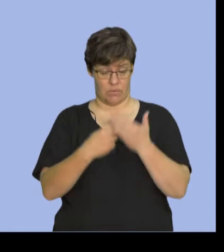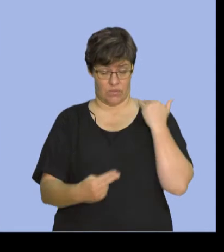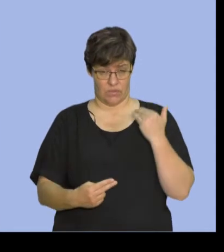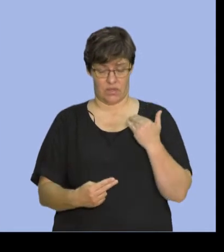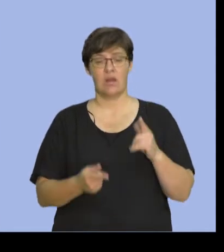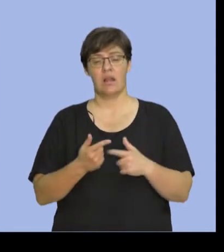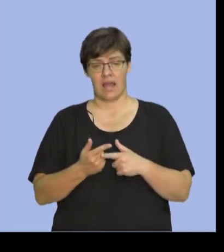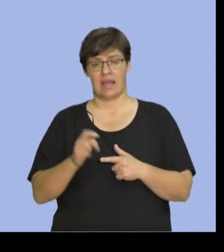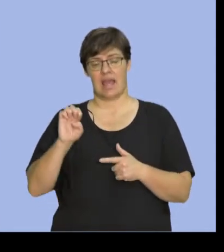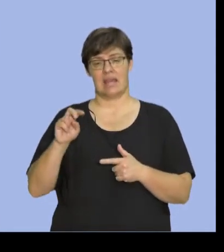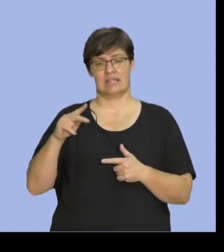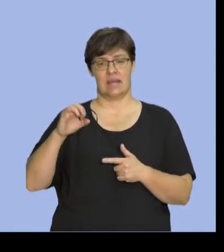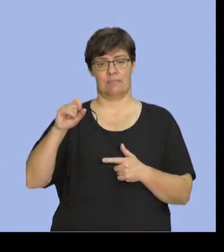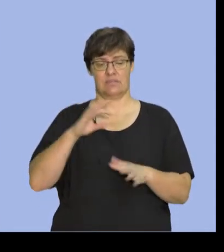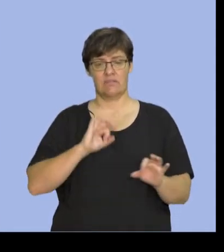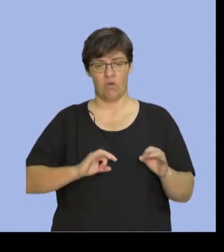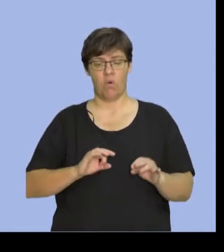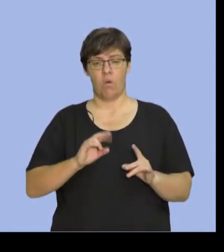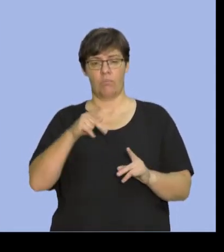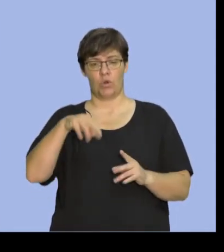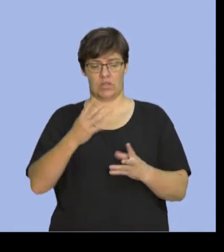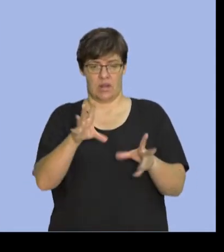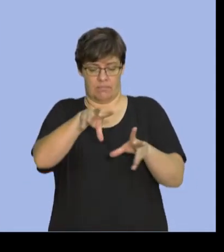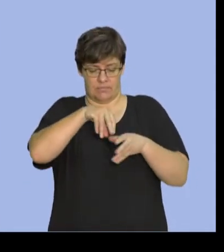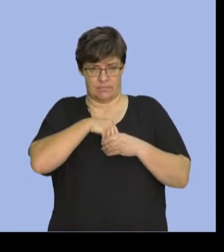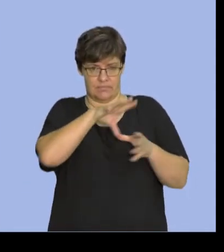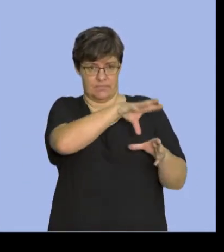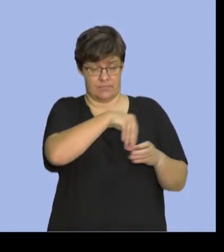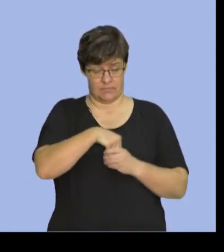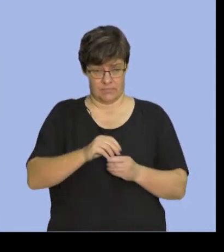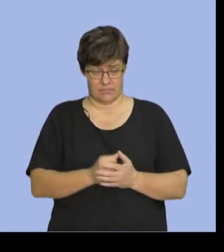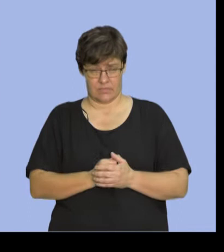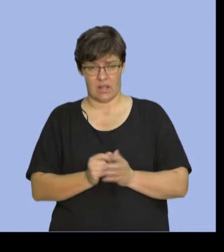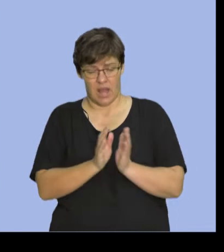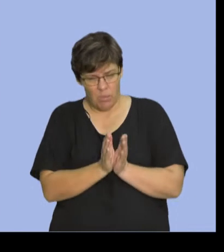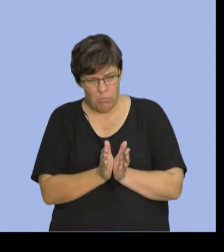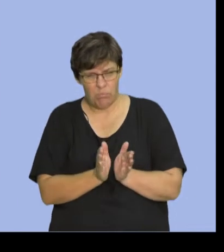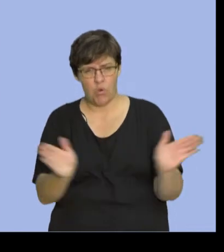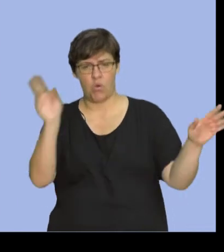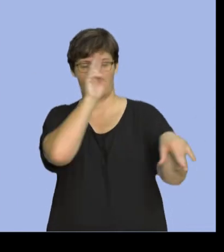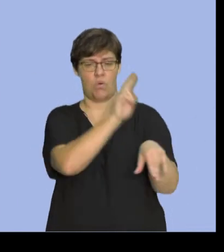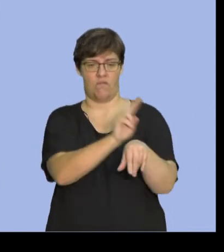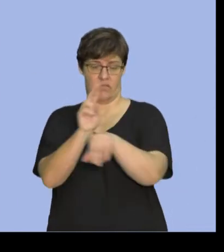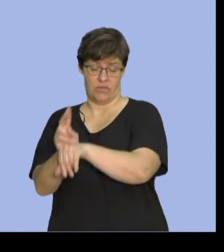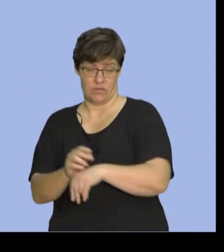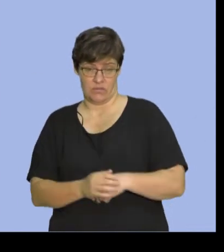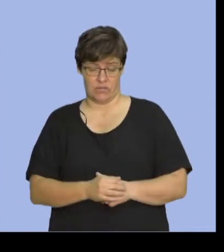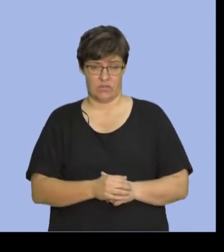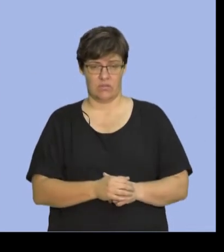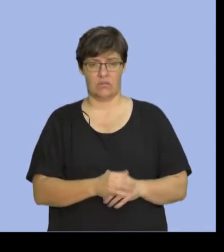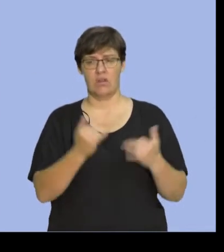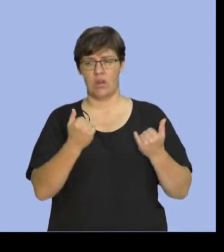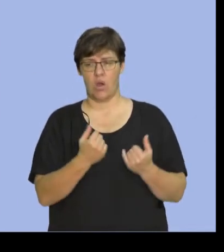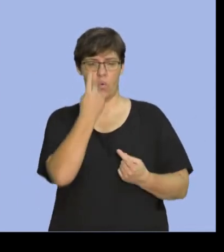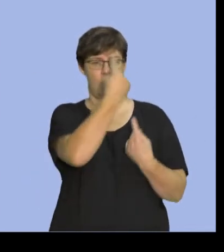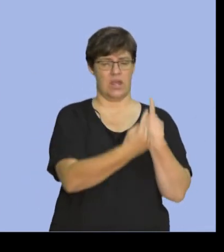with enzymes for protein digestion. So that's a very broad overview of these structures. Let's now focus on each